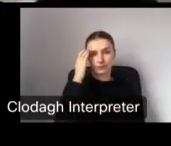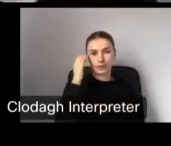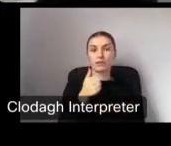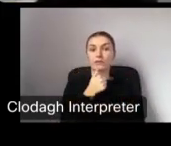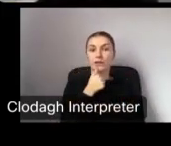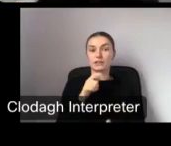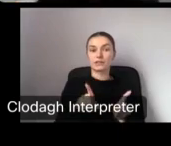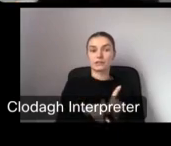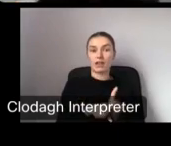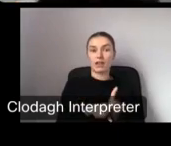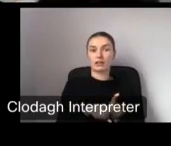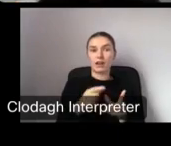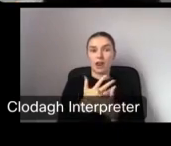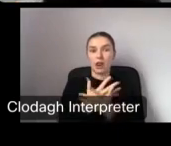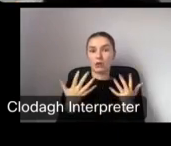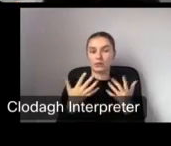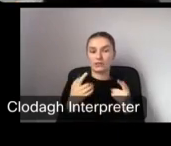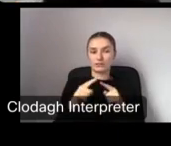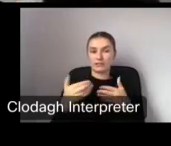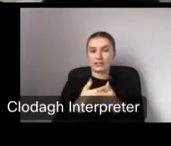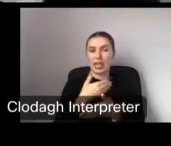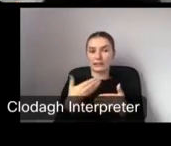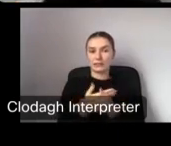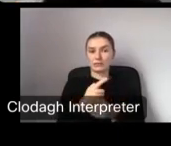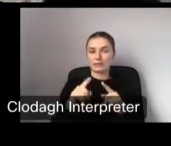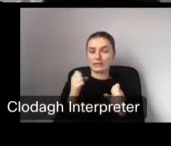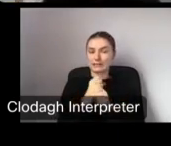I'm going to give you loads of slides with different statistics. Some